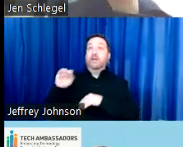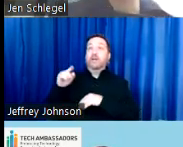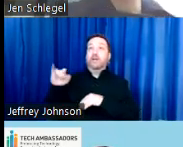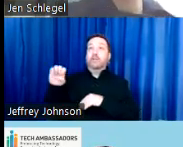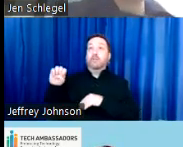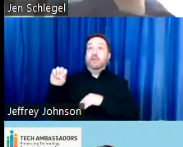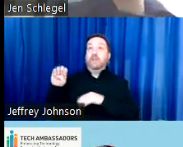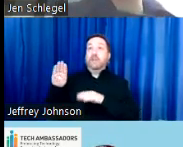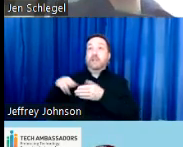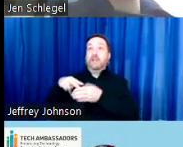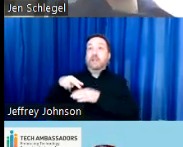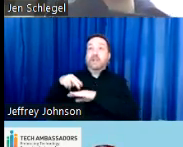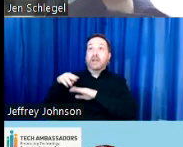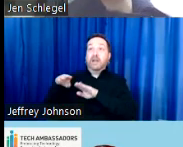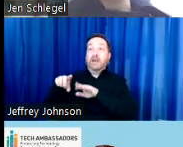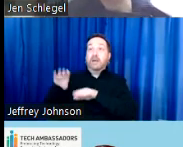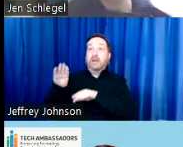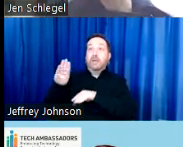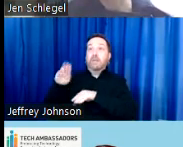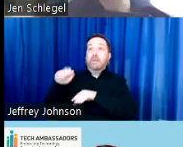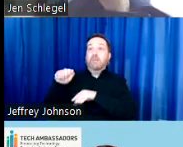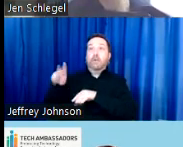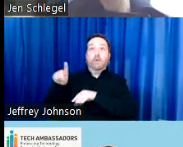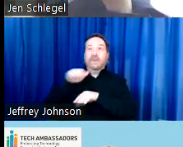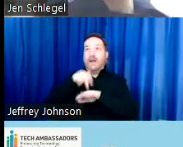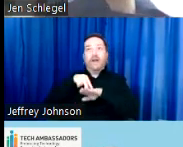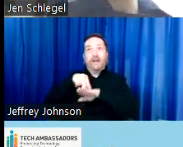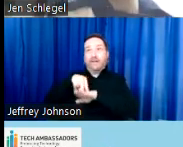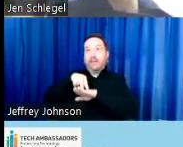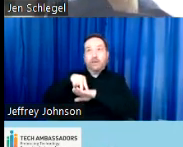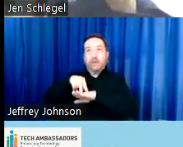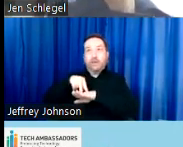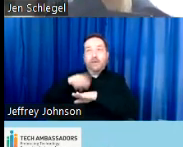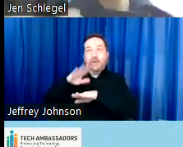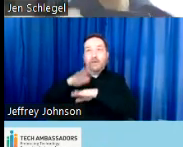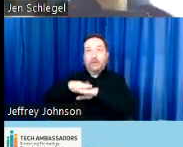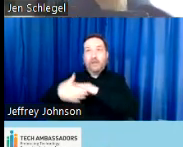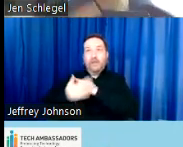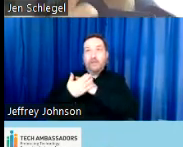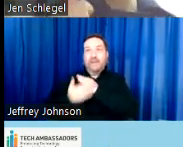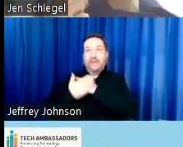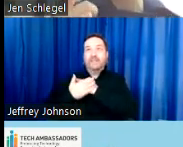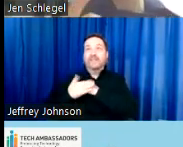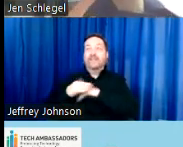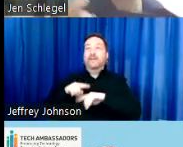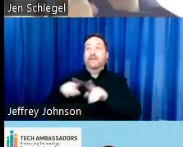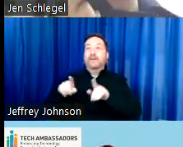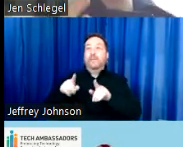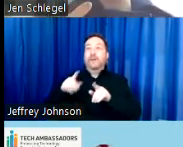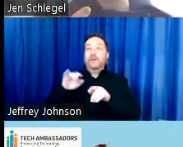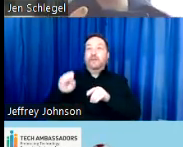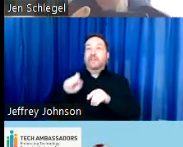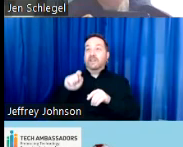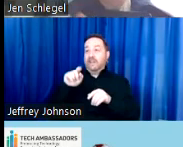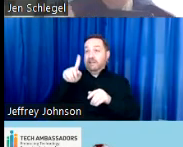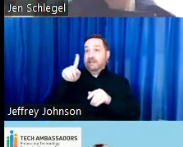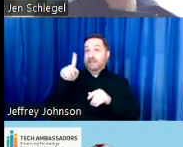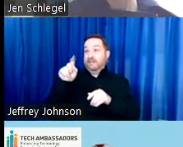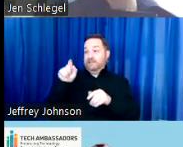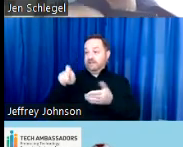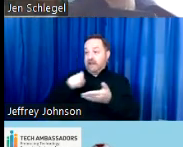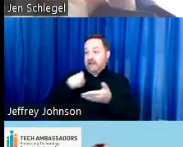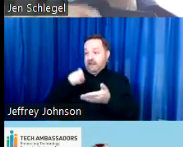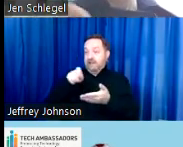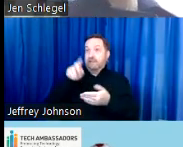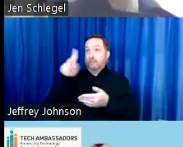the toys you play with on the beach. This company, they make boards that either using a stylus or your finger, you're